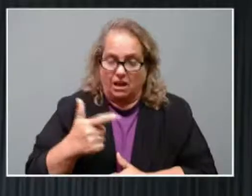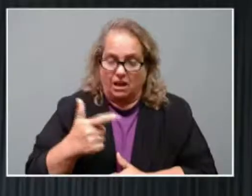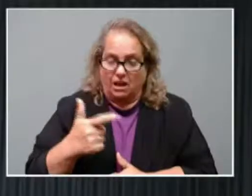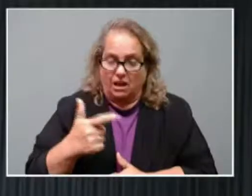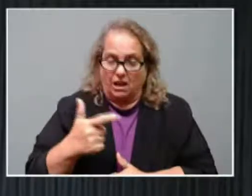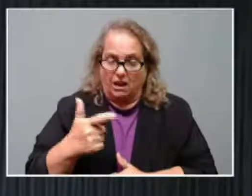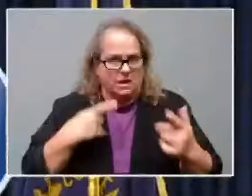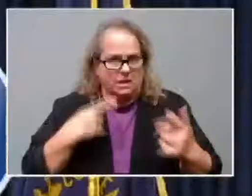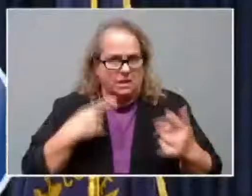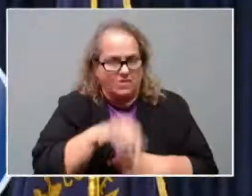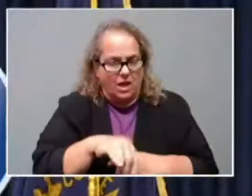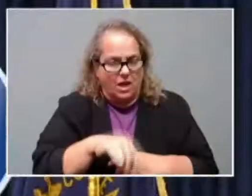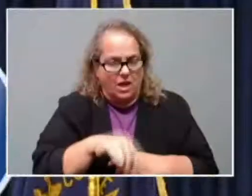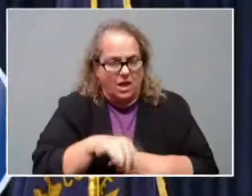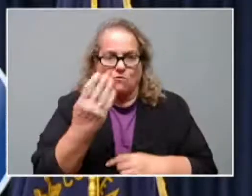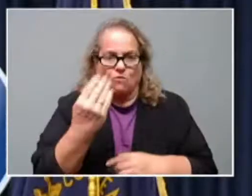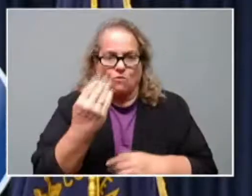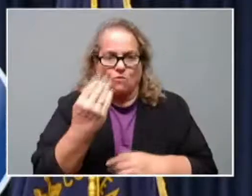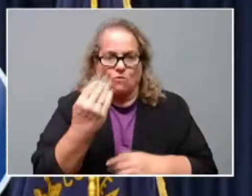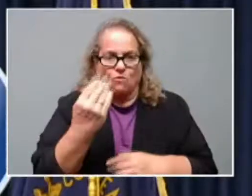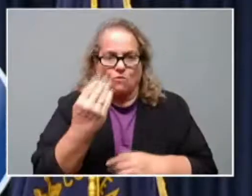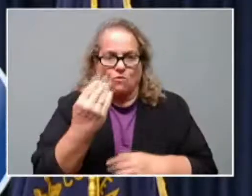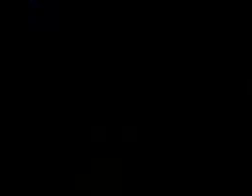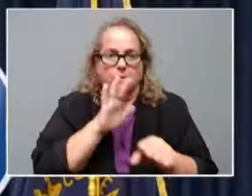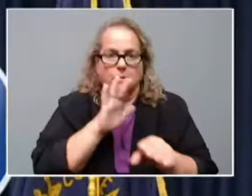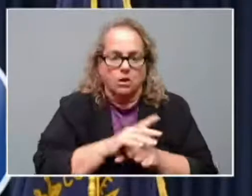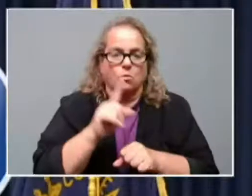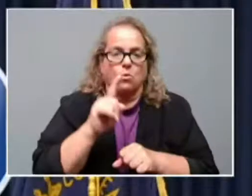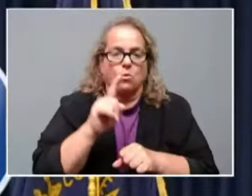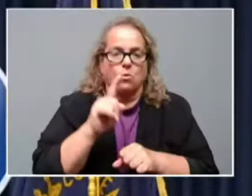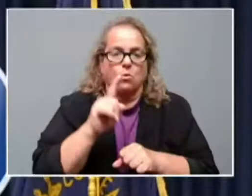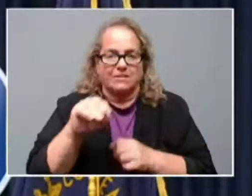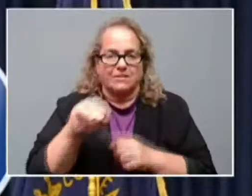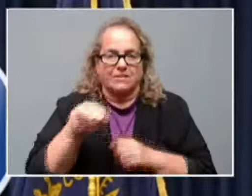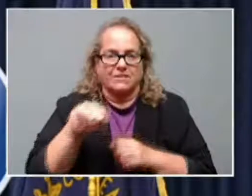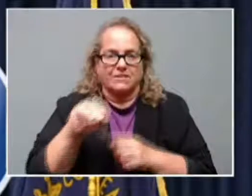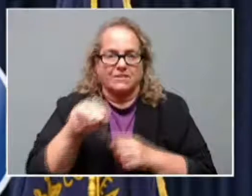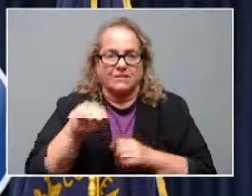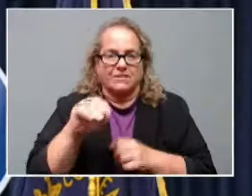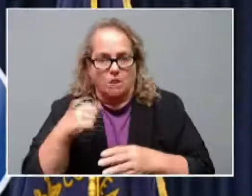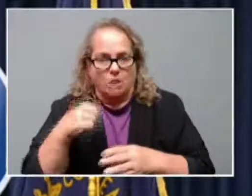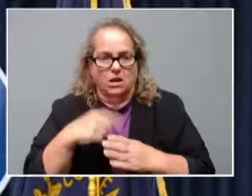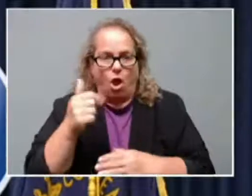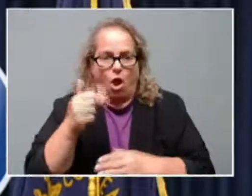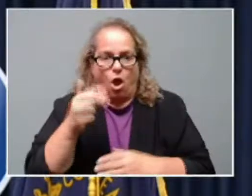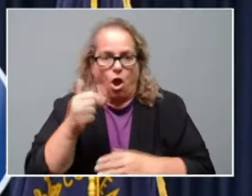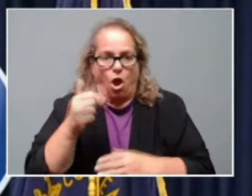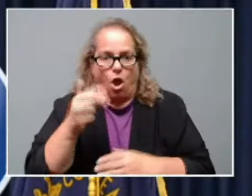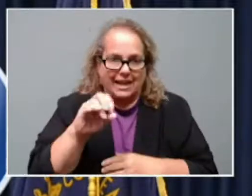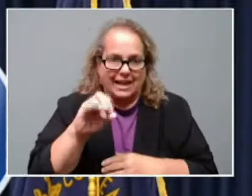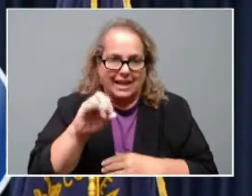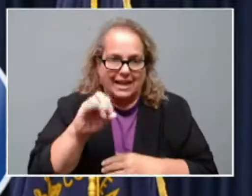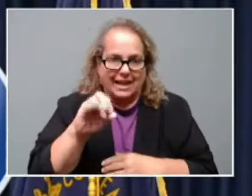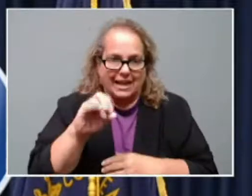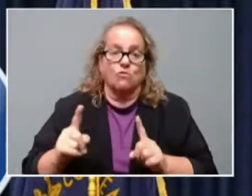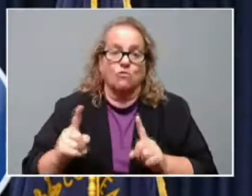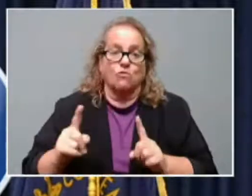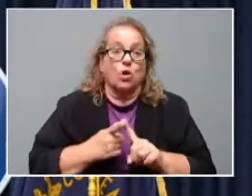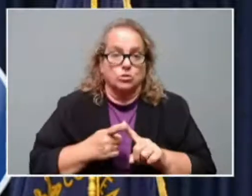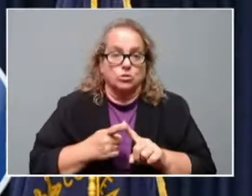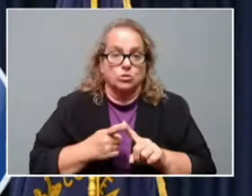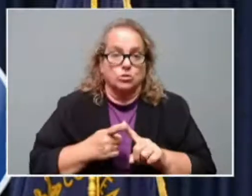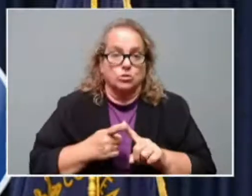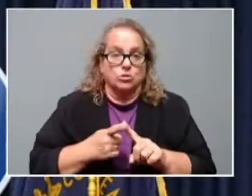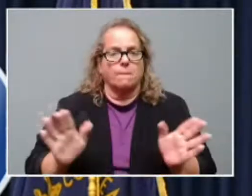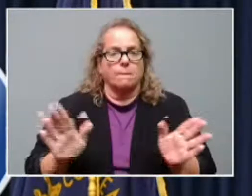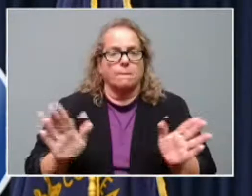million commitment, 150 additional jobs in Hardin County to establish its first corrugated box plant in the United